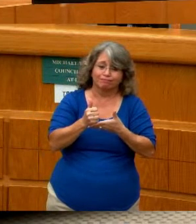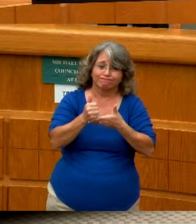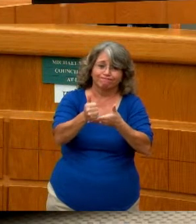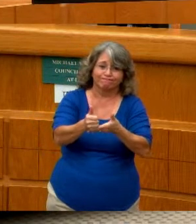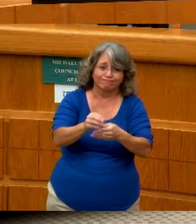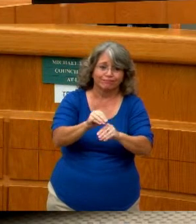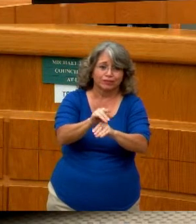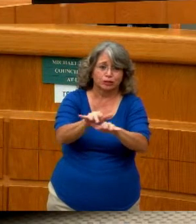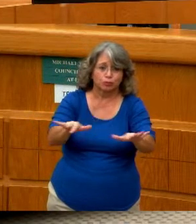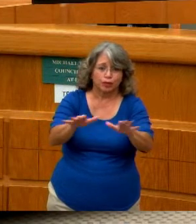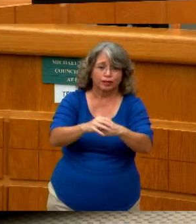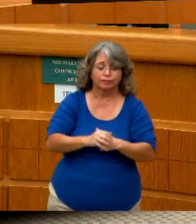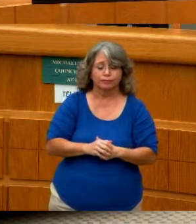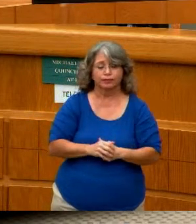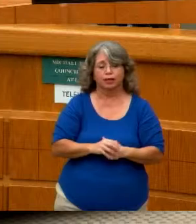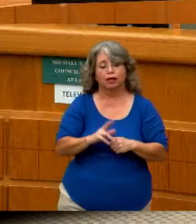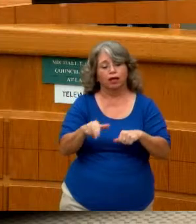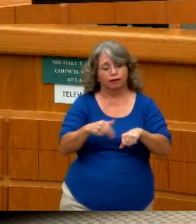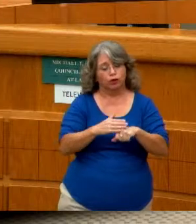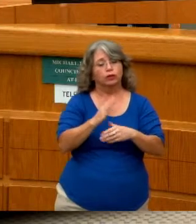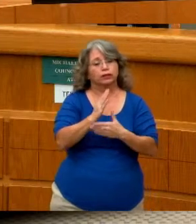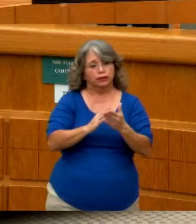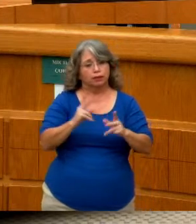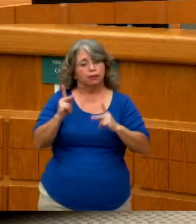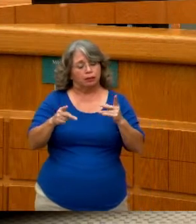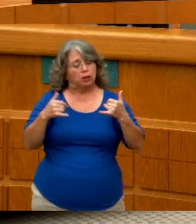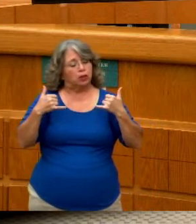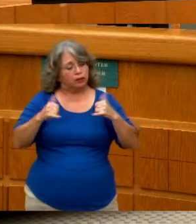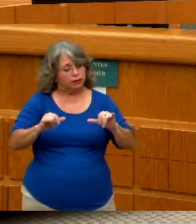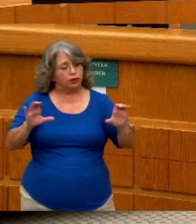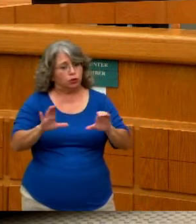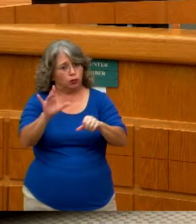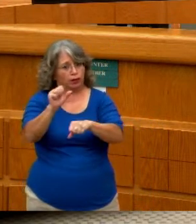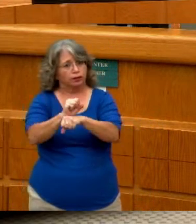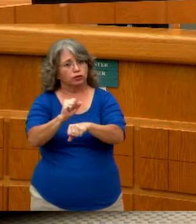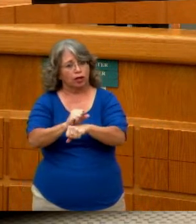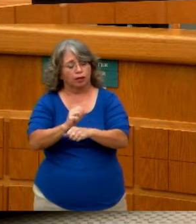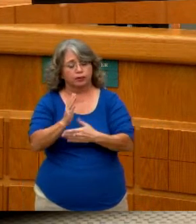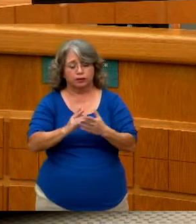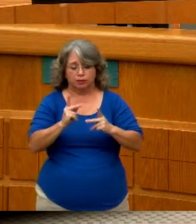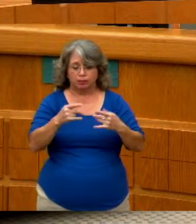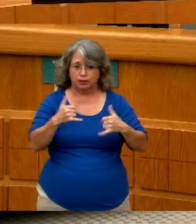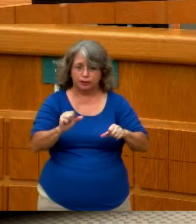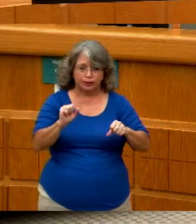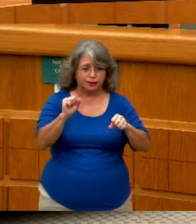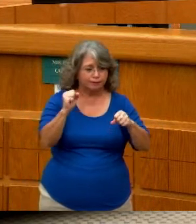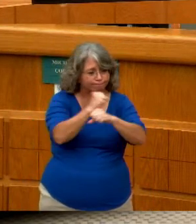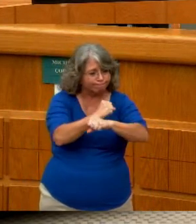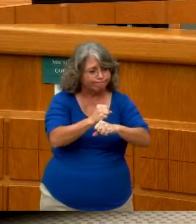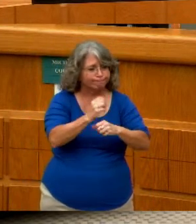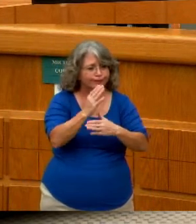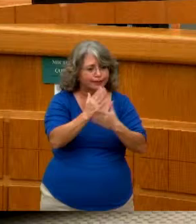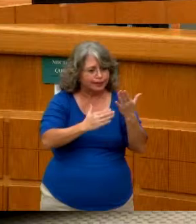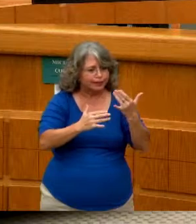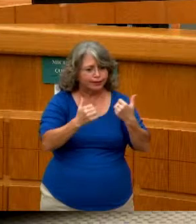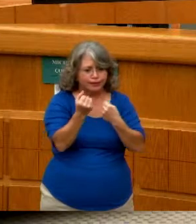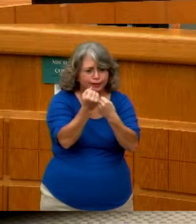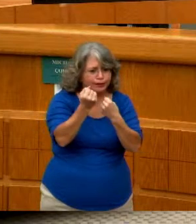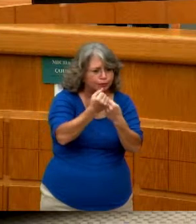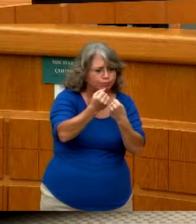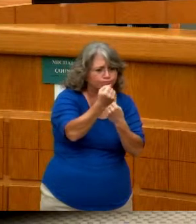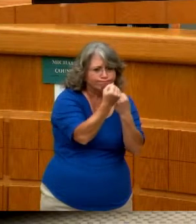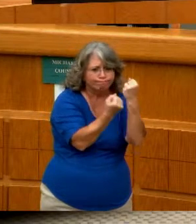But it's understandable. Of course, people are still doing their job. People are still fighting. People are